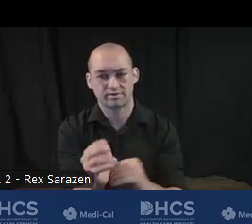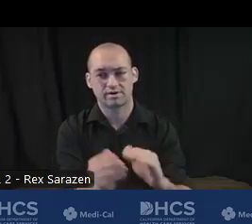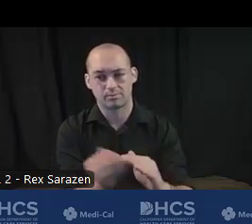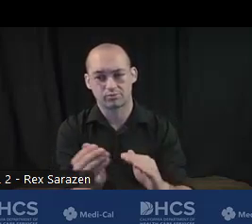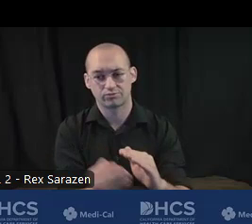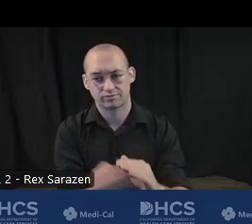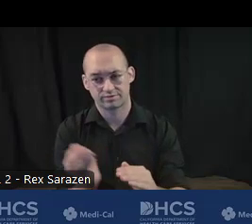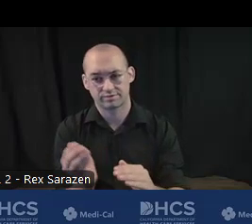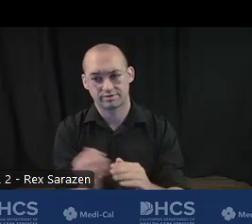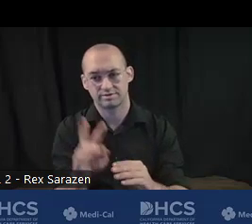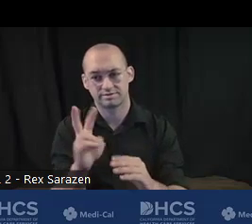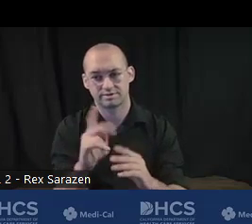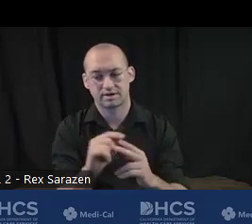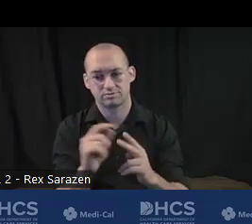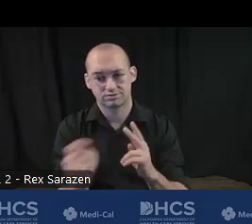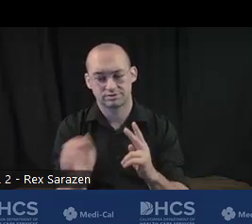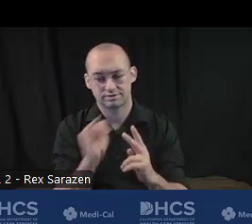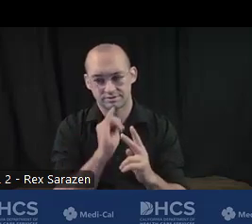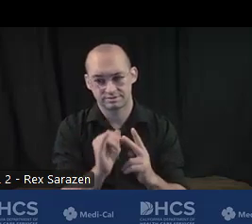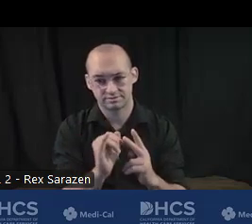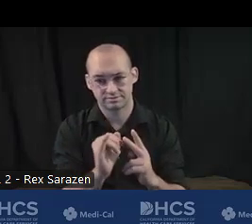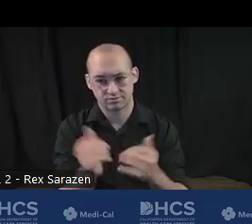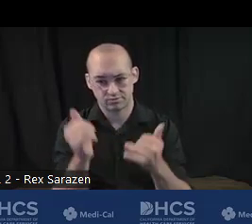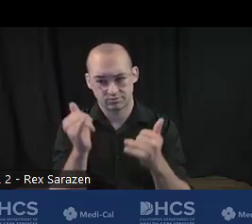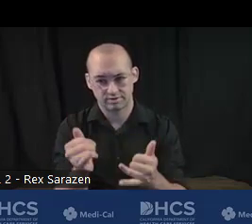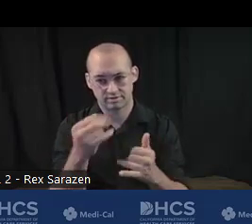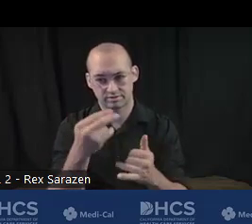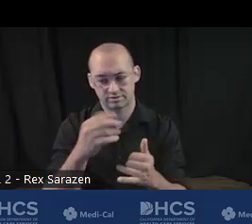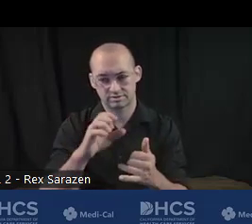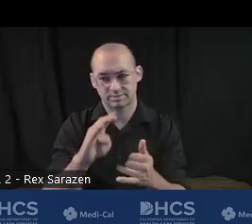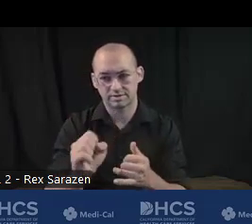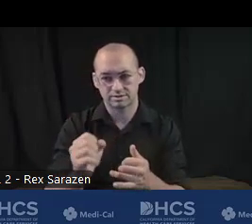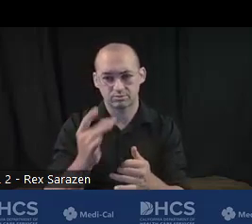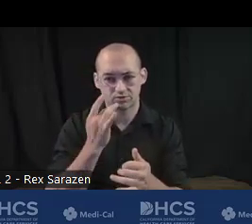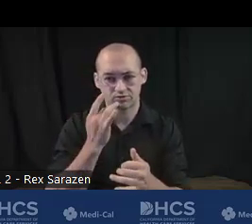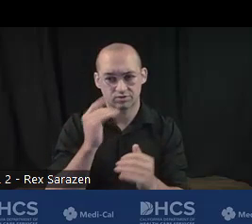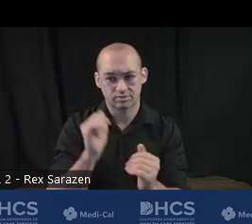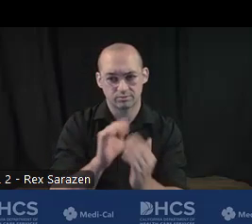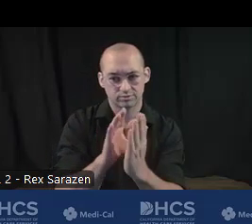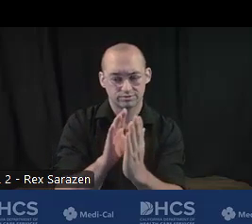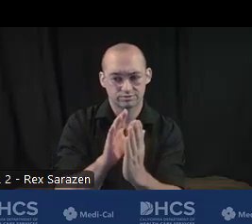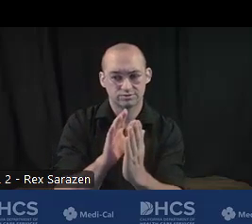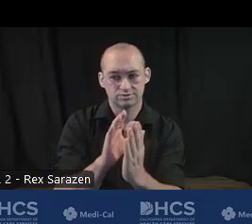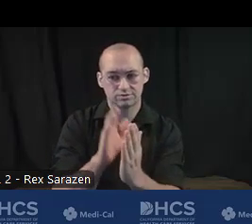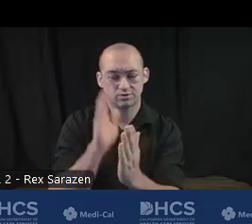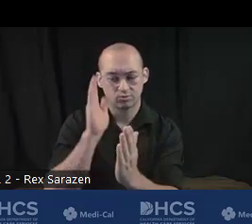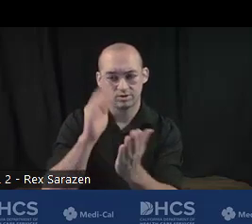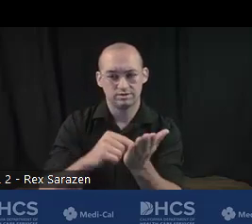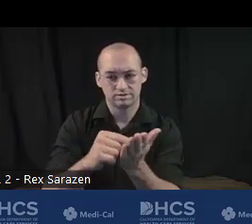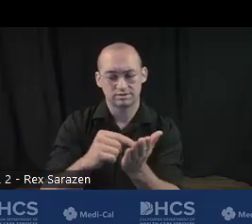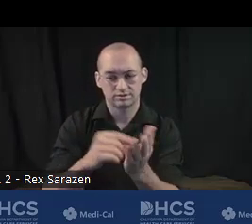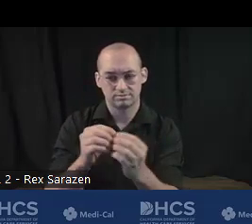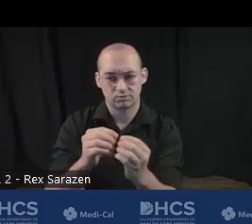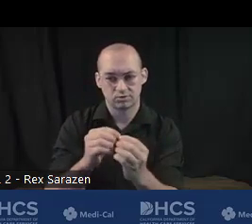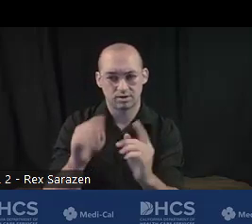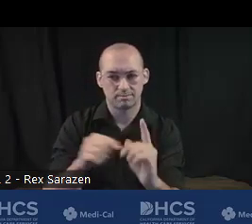The second option is currently the HCS preferred approach, and so we'll discuss more how we're moving towards a decision